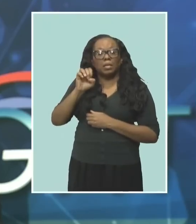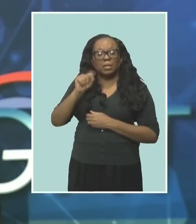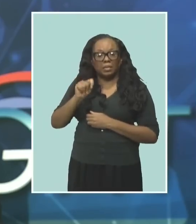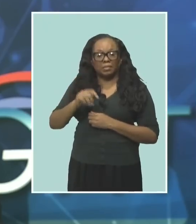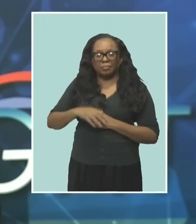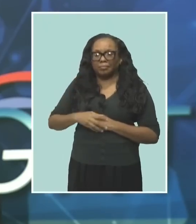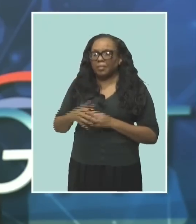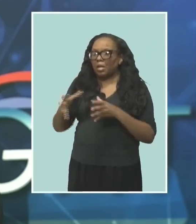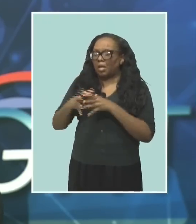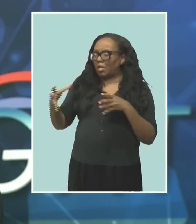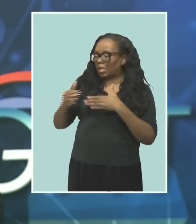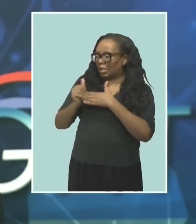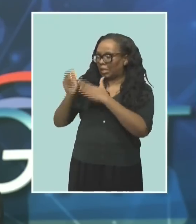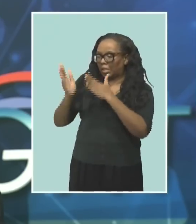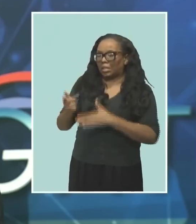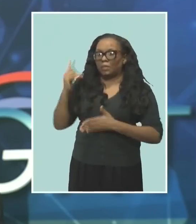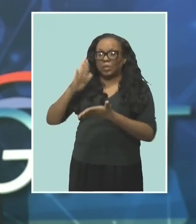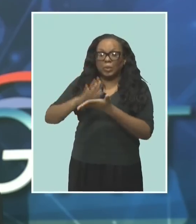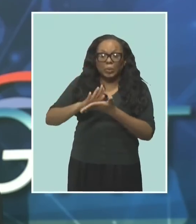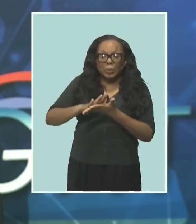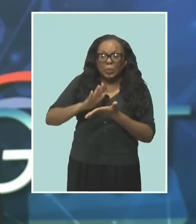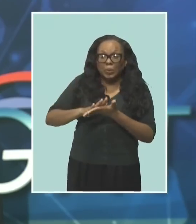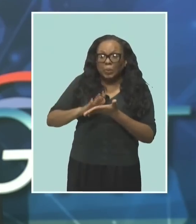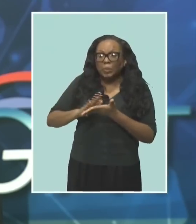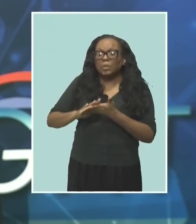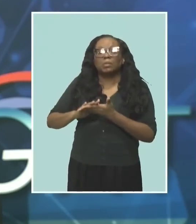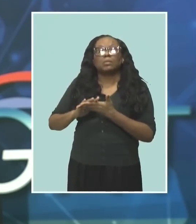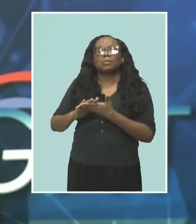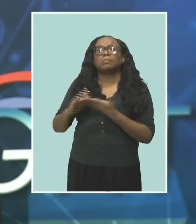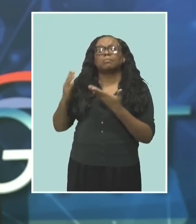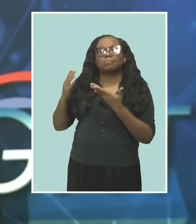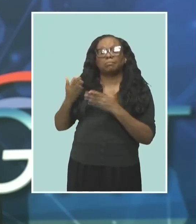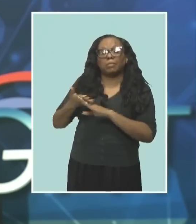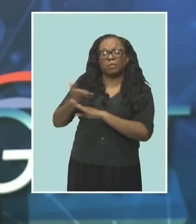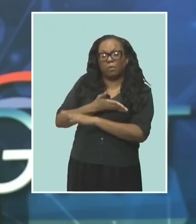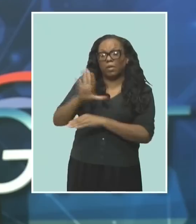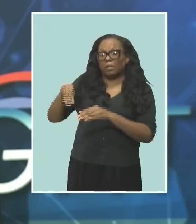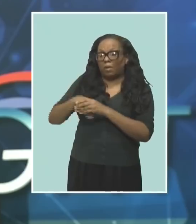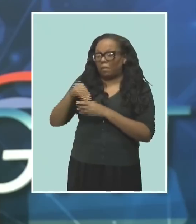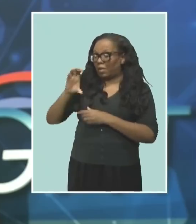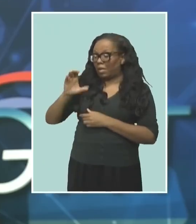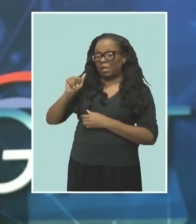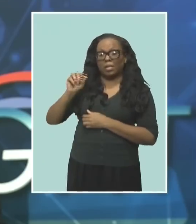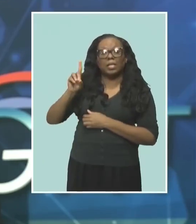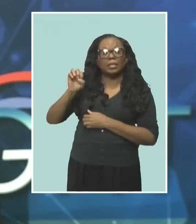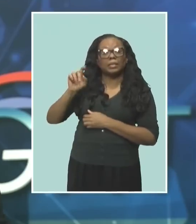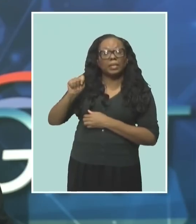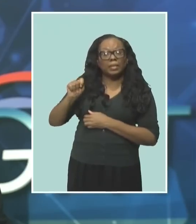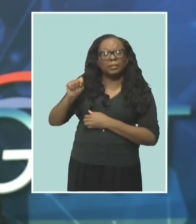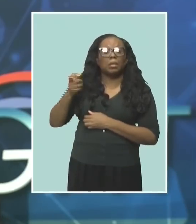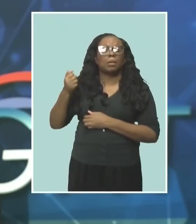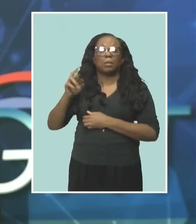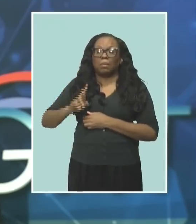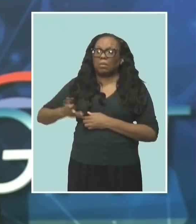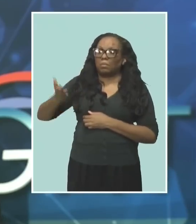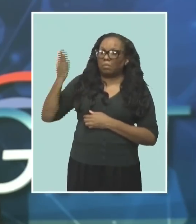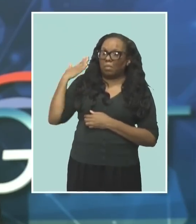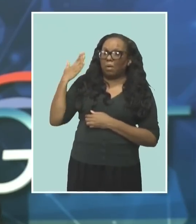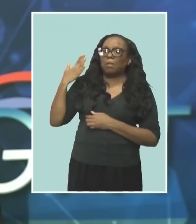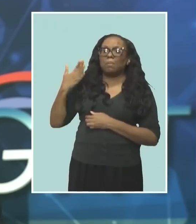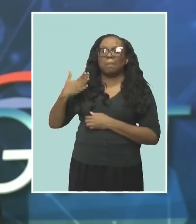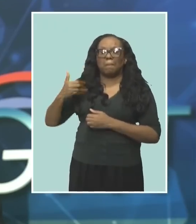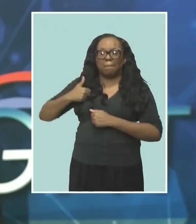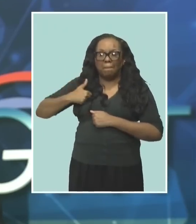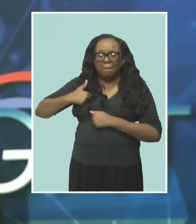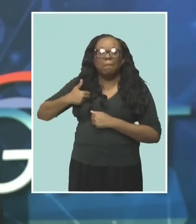percentage of leaders of schools are either officers serving with the Cadet Corps or are former officers of the entity and the